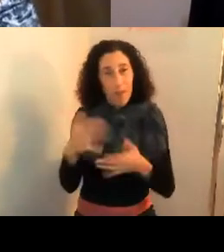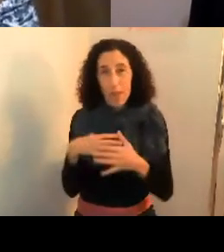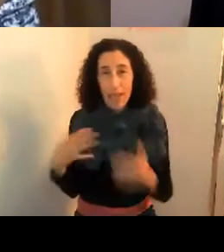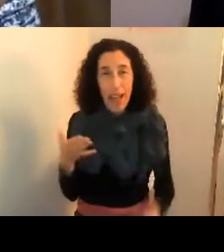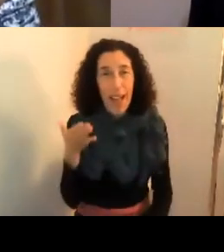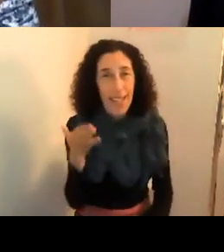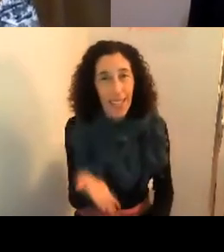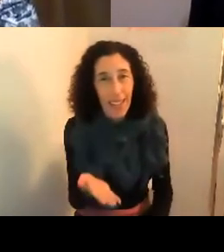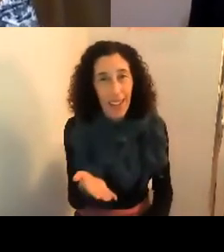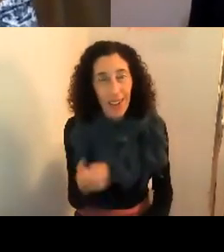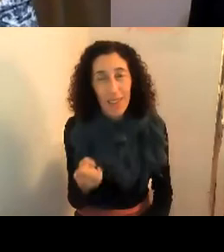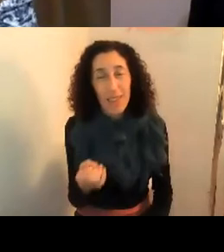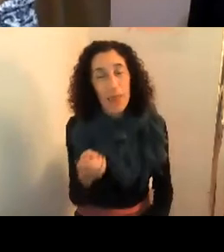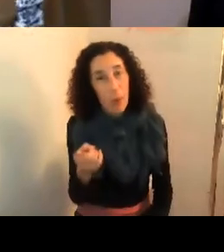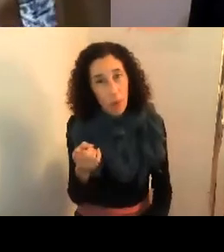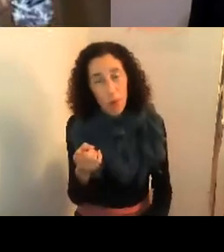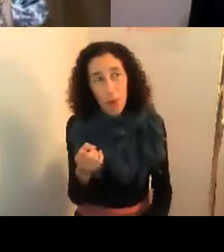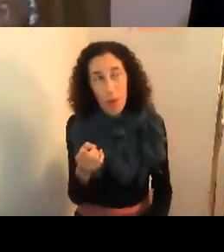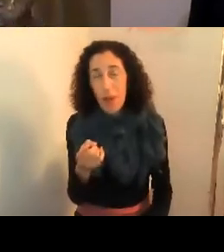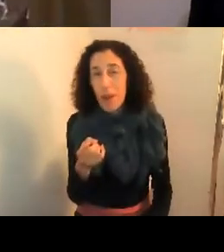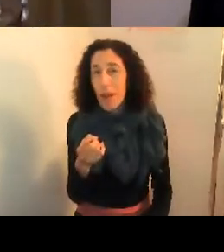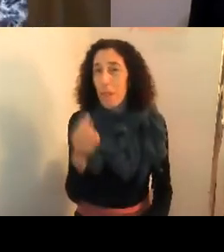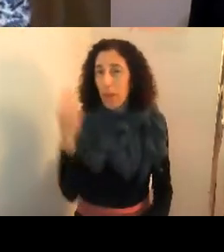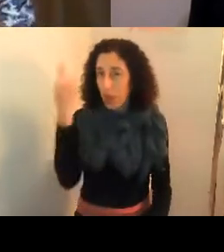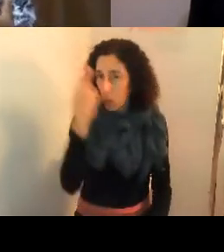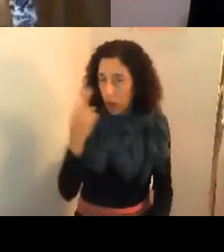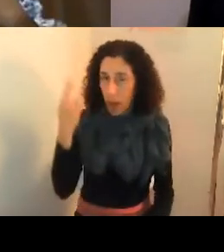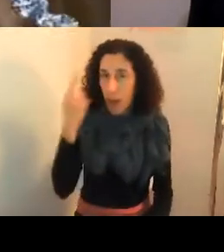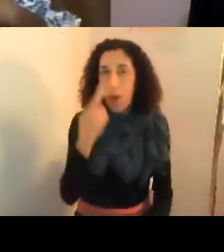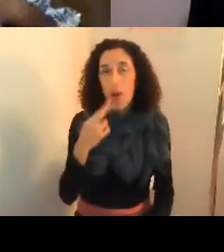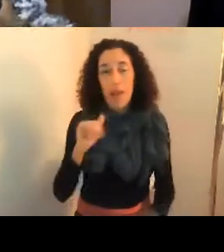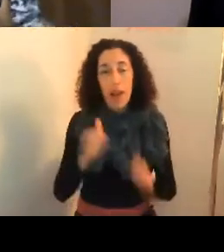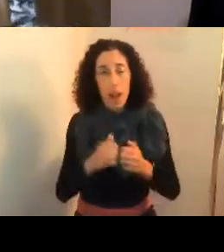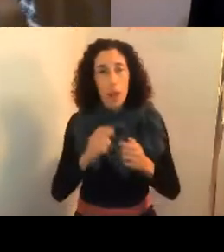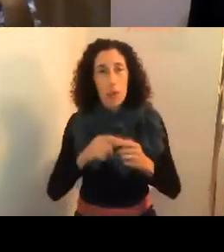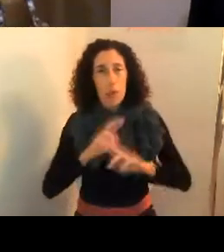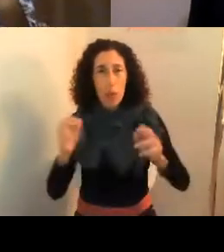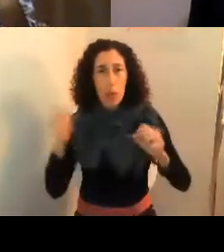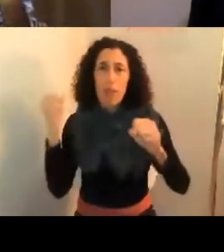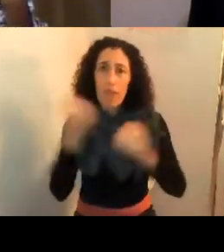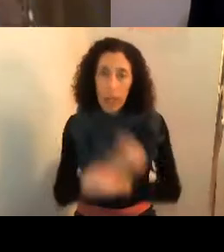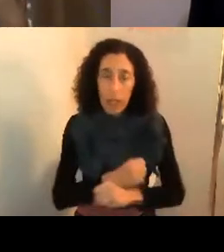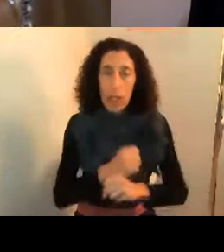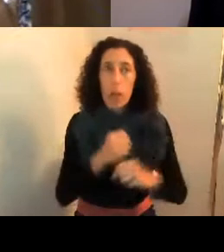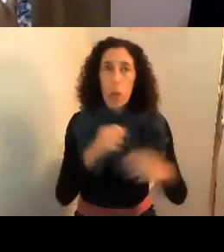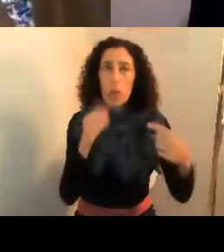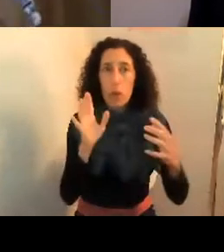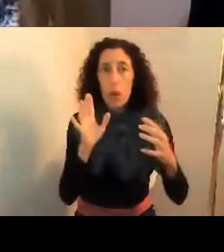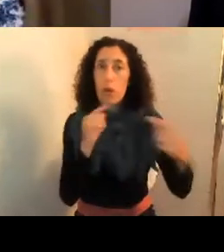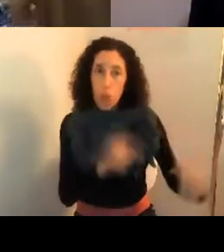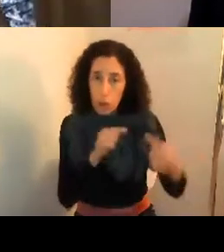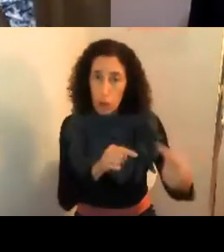the struggle and the fight. I dare, you know, Black folks to define or to tell their